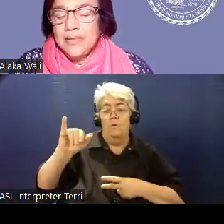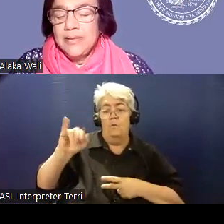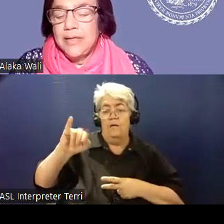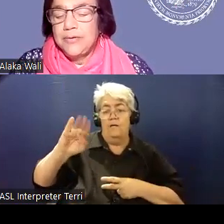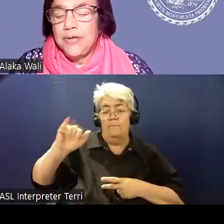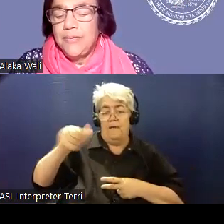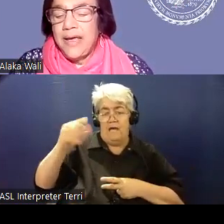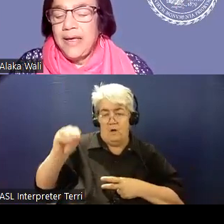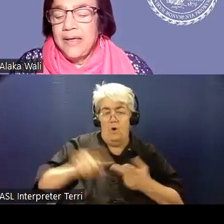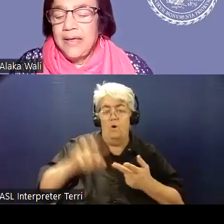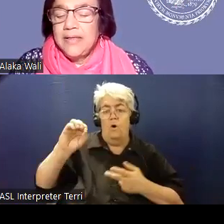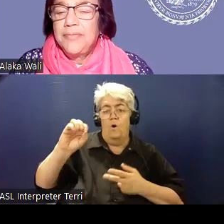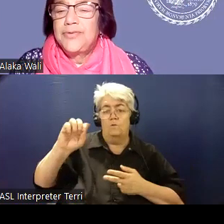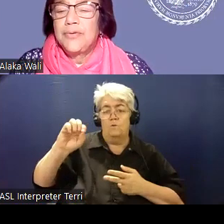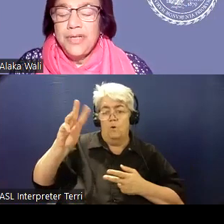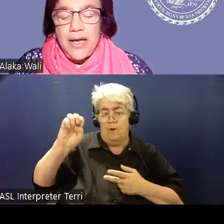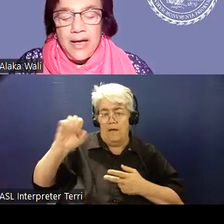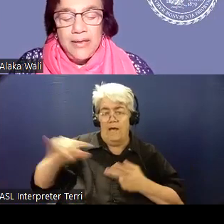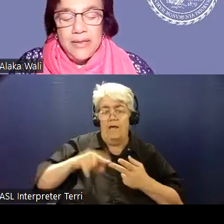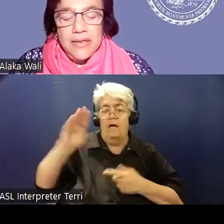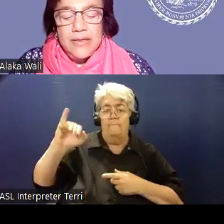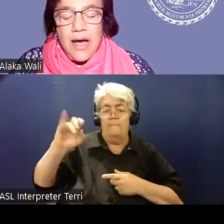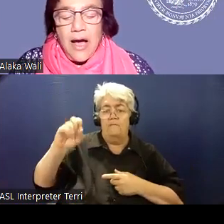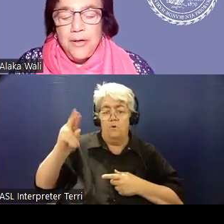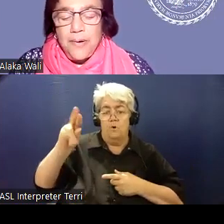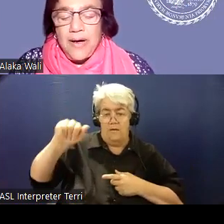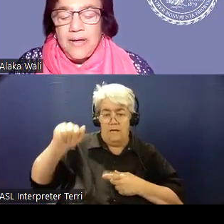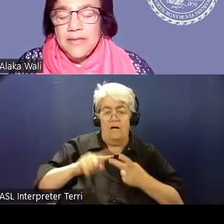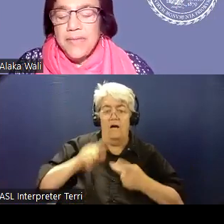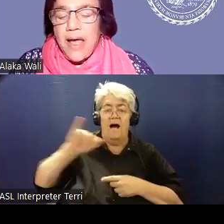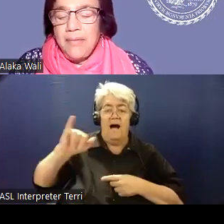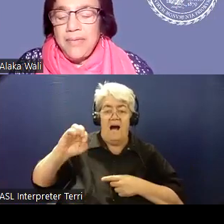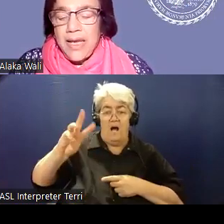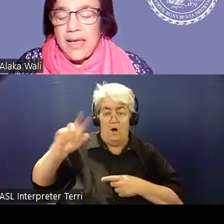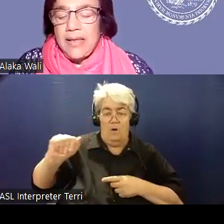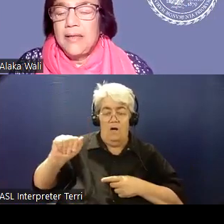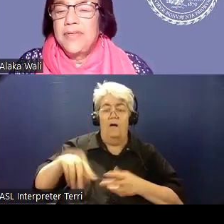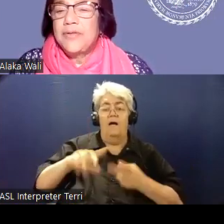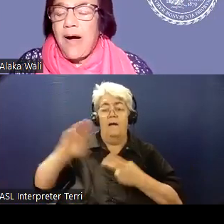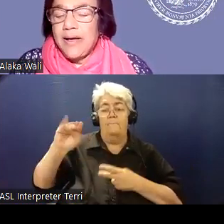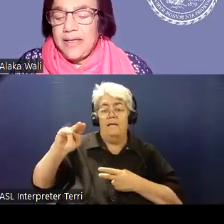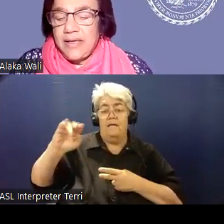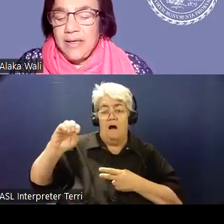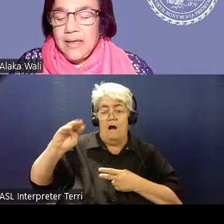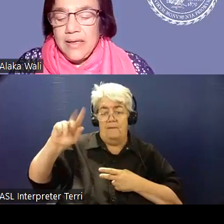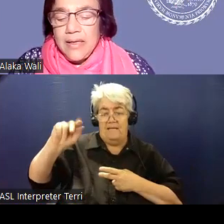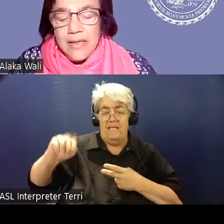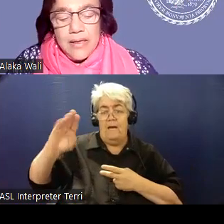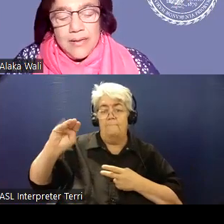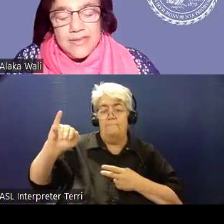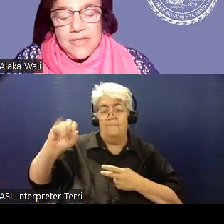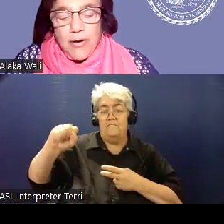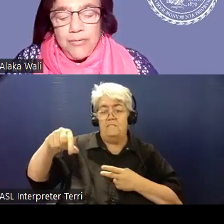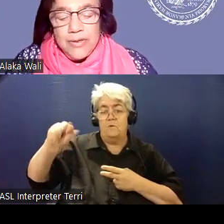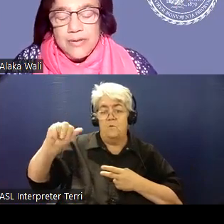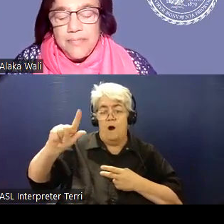Ho-Chunk, the Otoe, the Missouria, the Iowa, the Menominee, the Meskwaki,